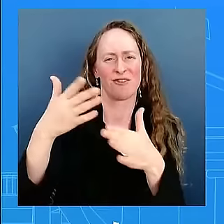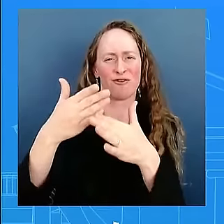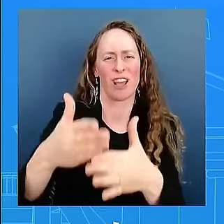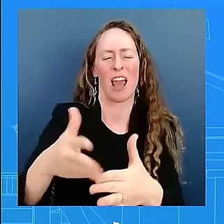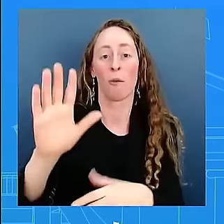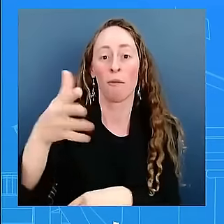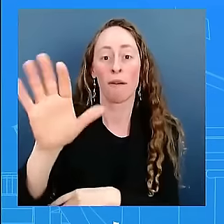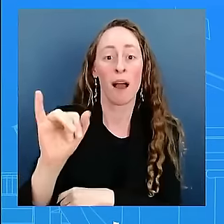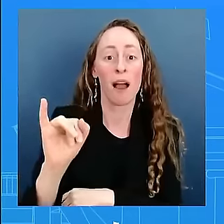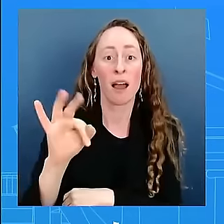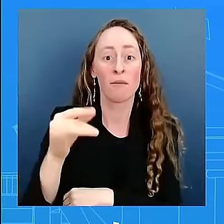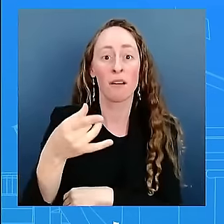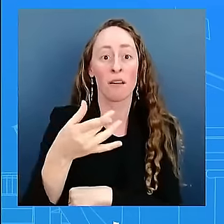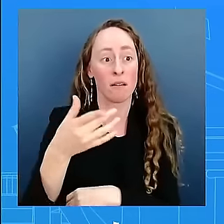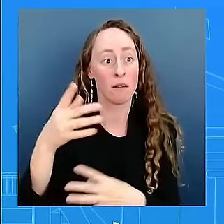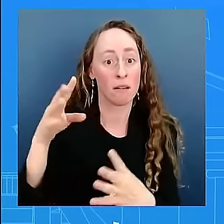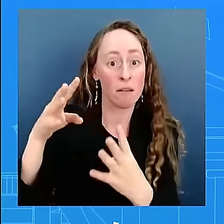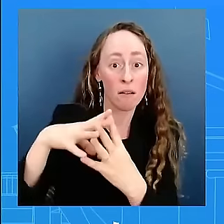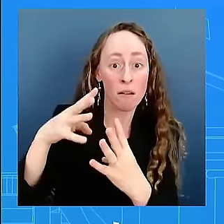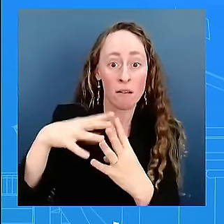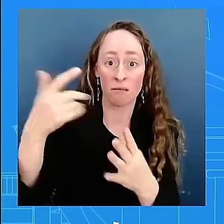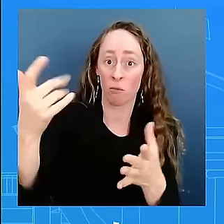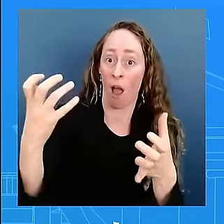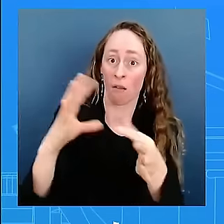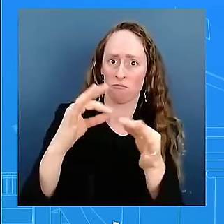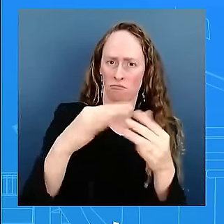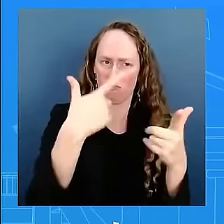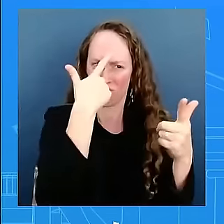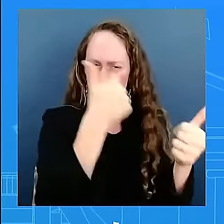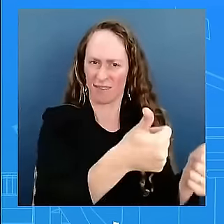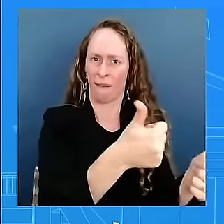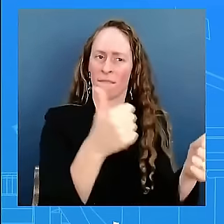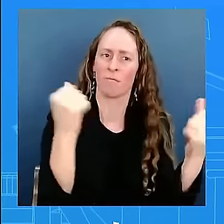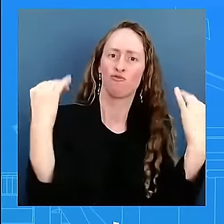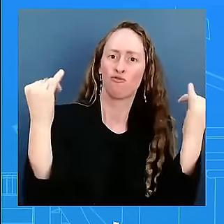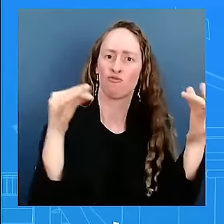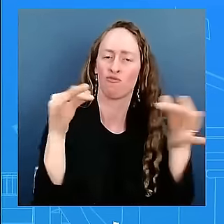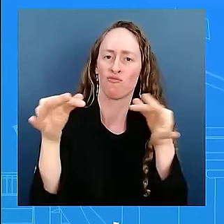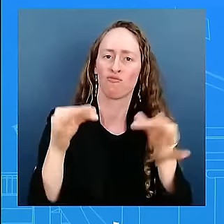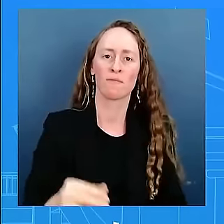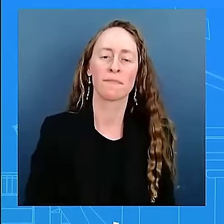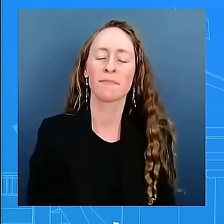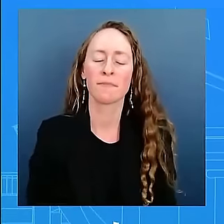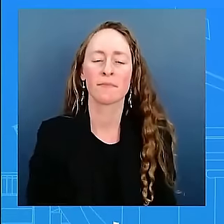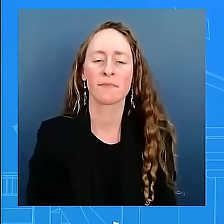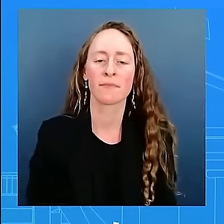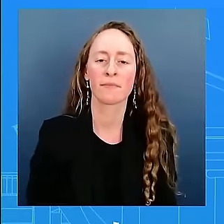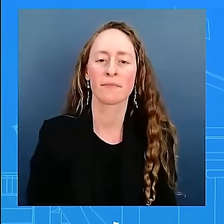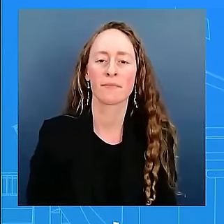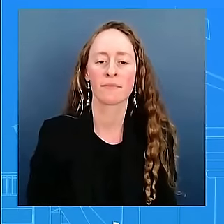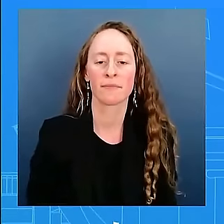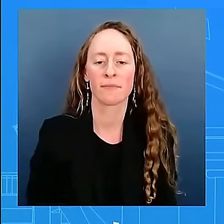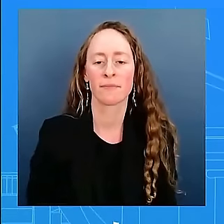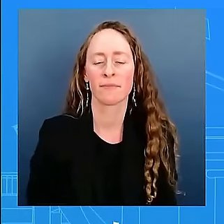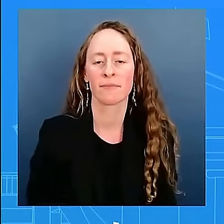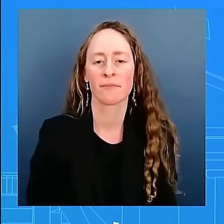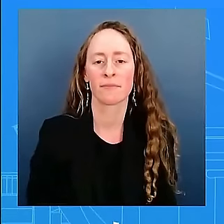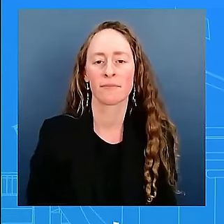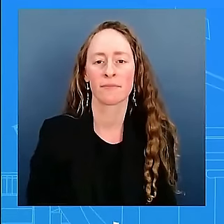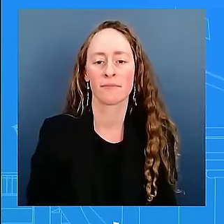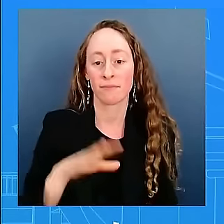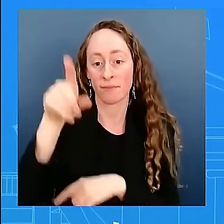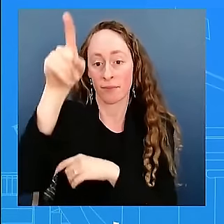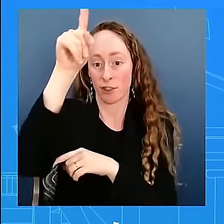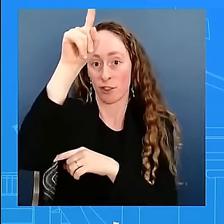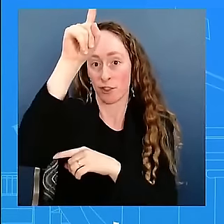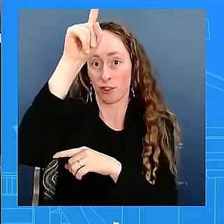for themselves. Get. Thanks, Karine. So Germany got 12 citizens back on this. Were they negotiating with the Russians,